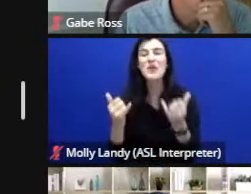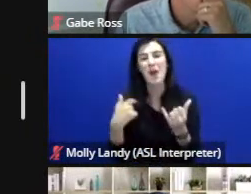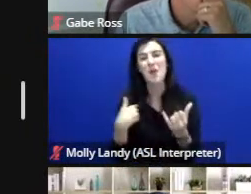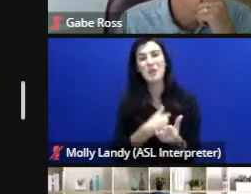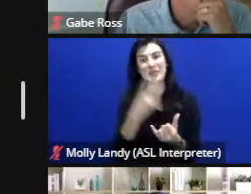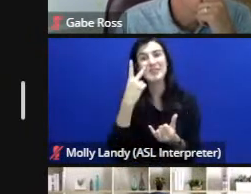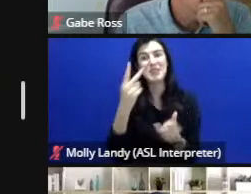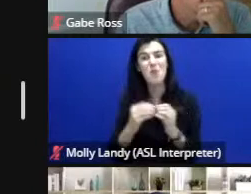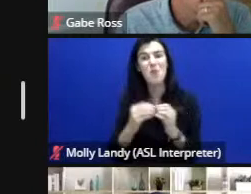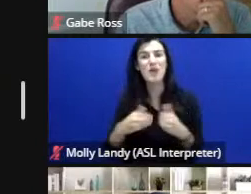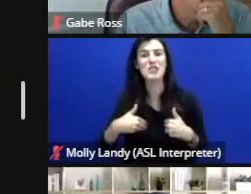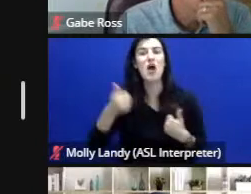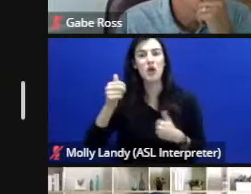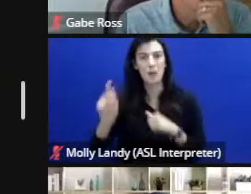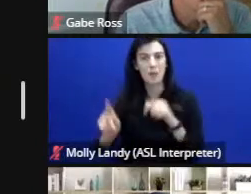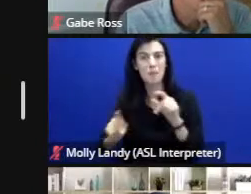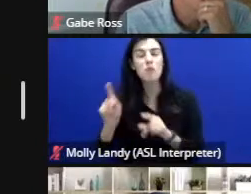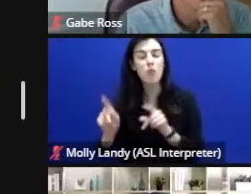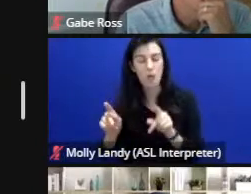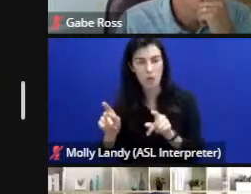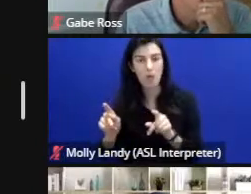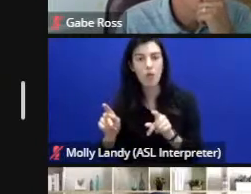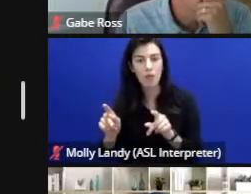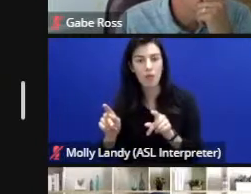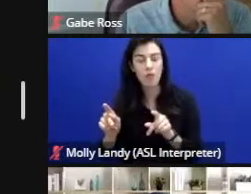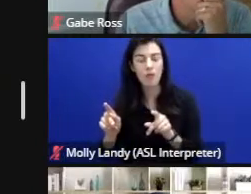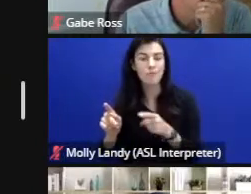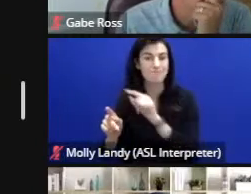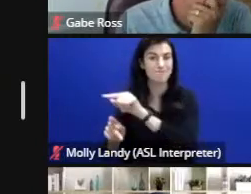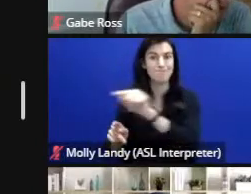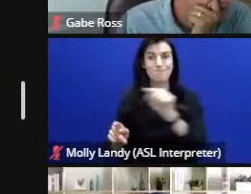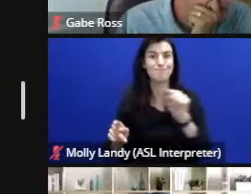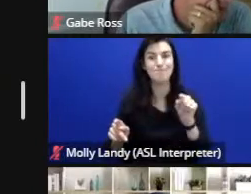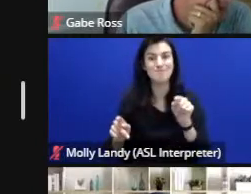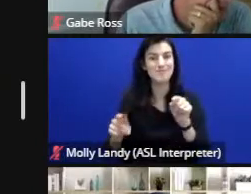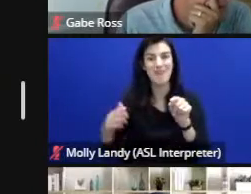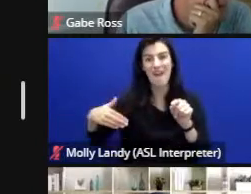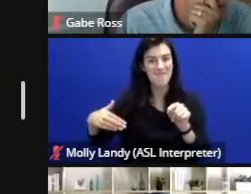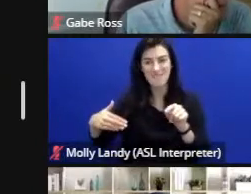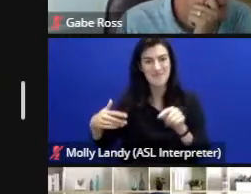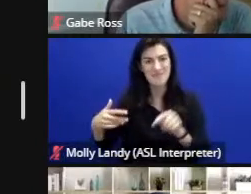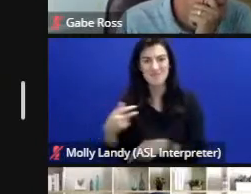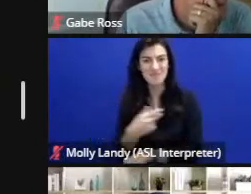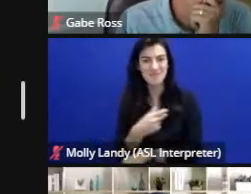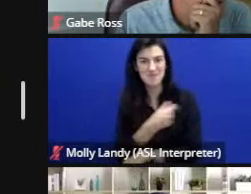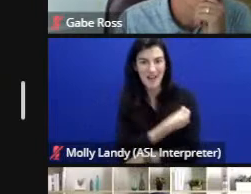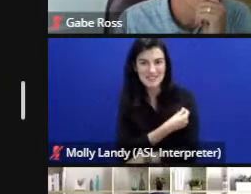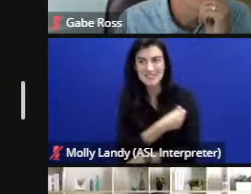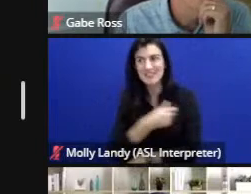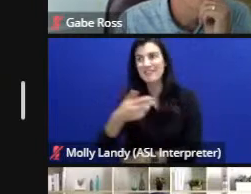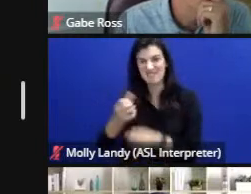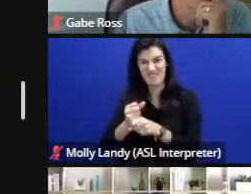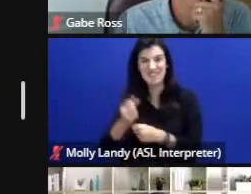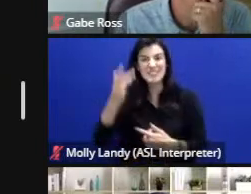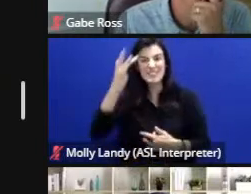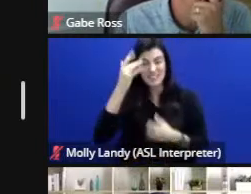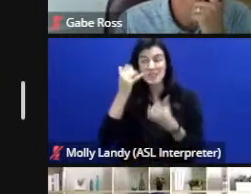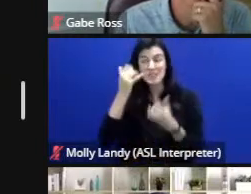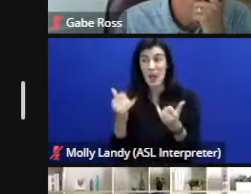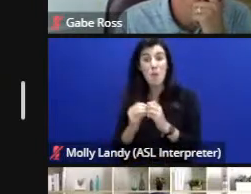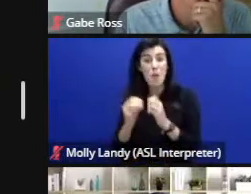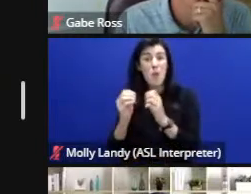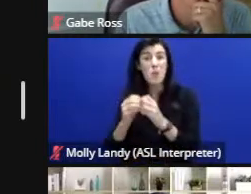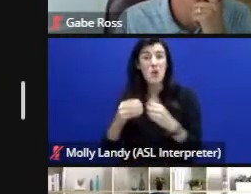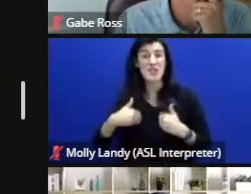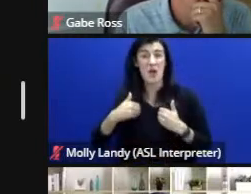the pandemic of the unvaccinated. So we're seeing more children being reported as being infected with COVID-19. We're not seeing